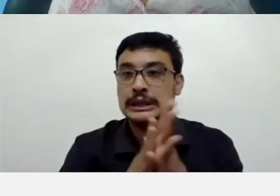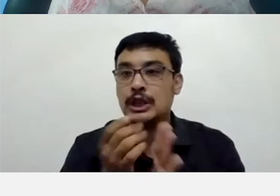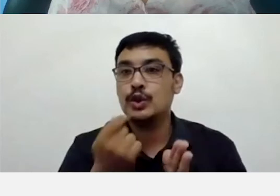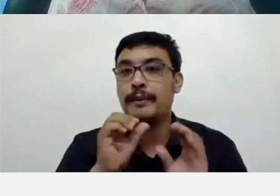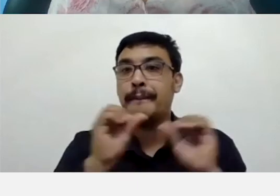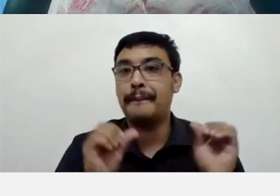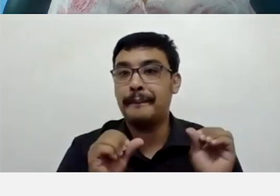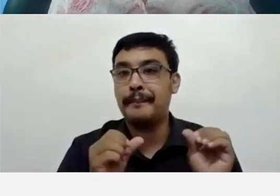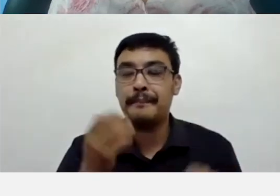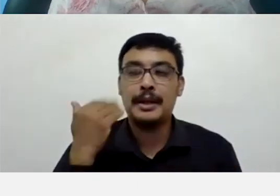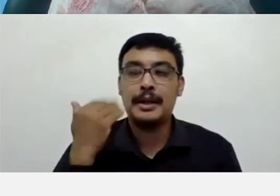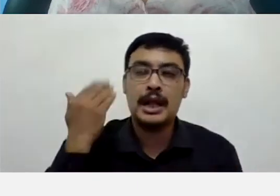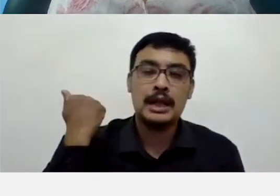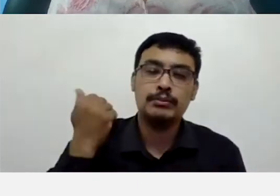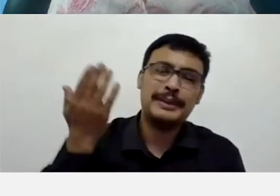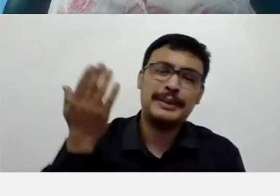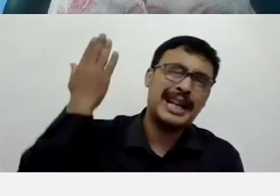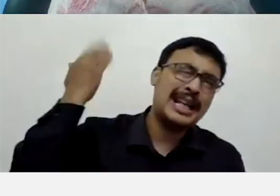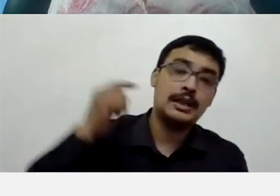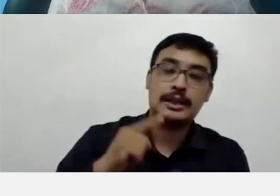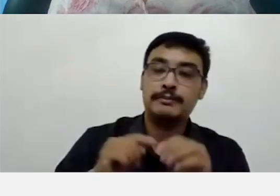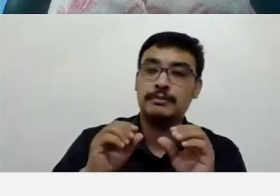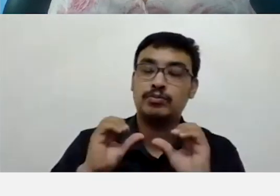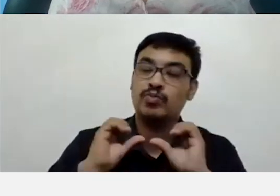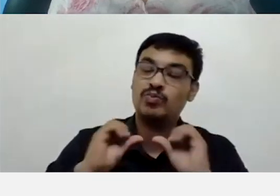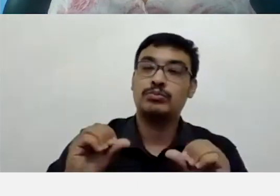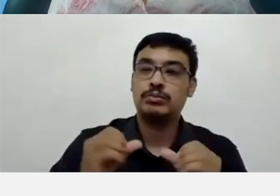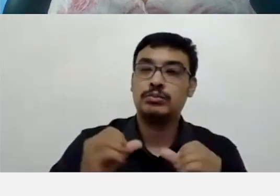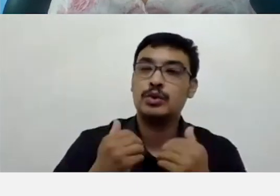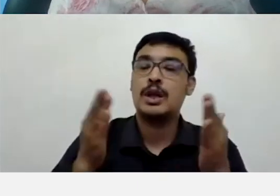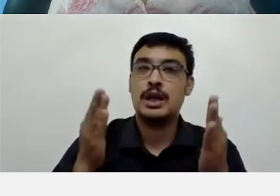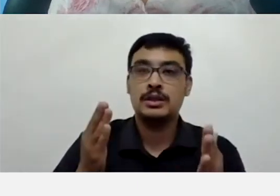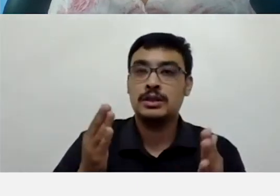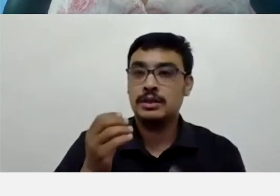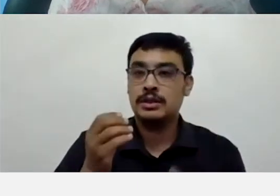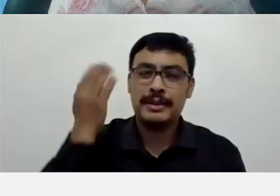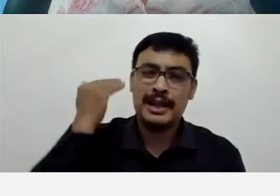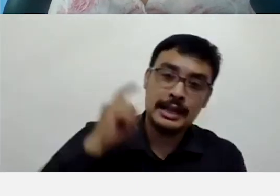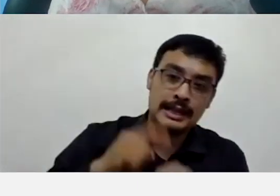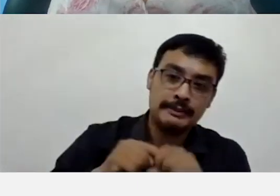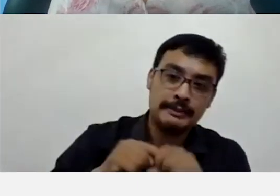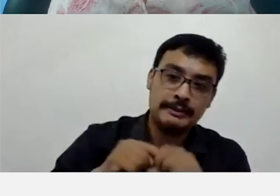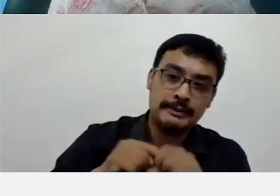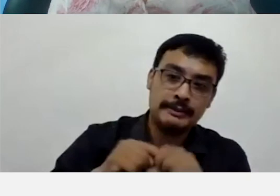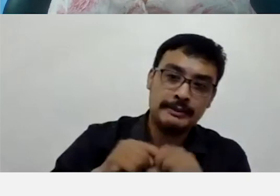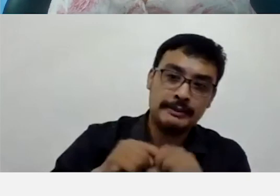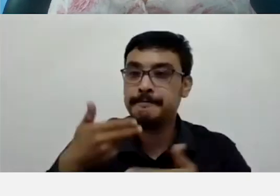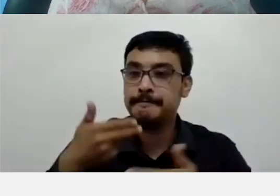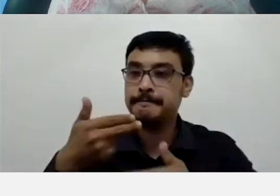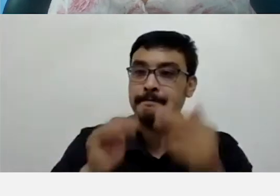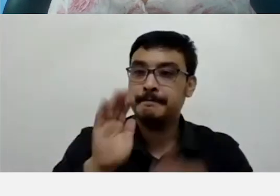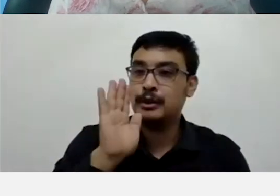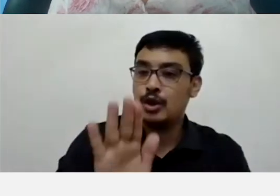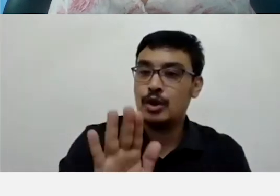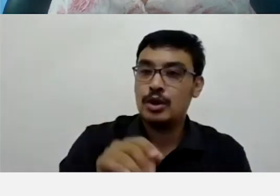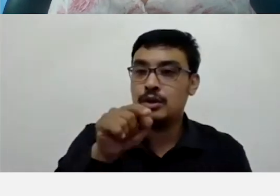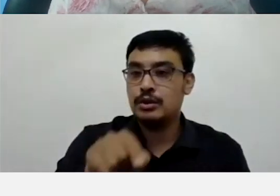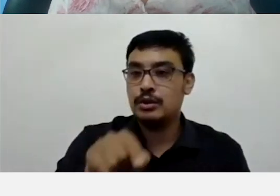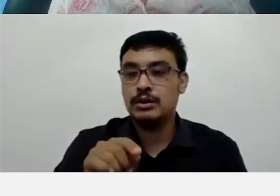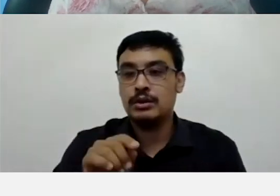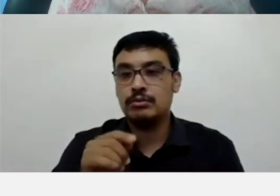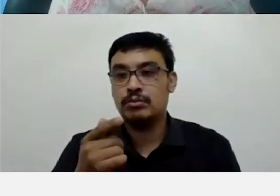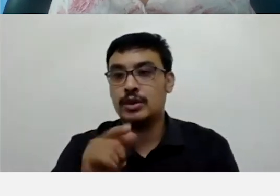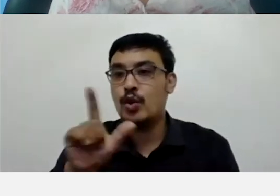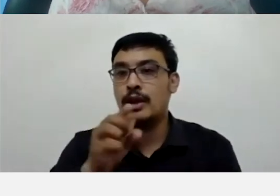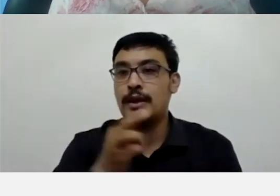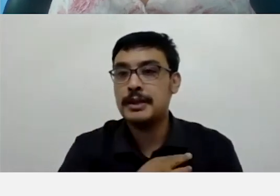shop that been working from the ancient time until present. It is serving to the local